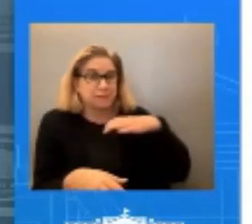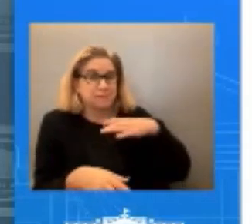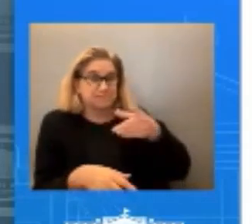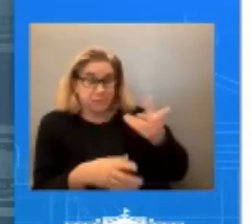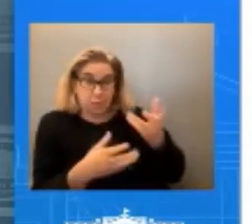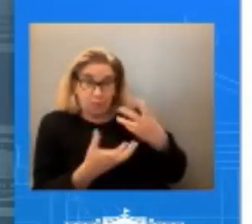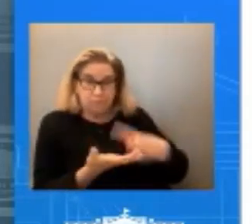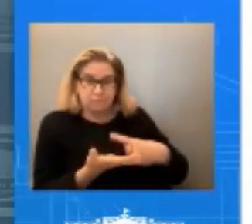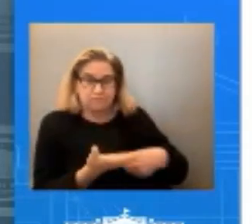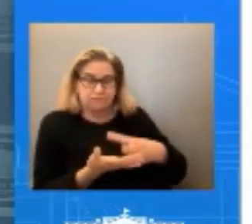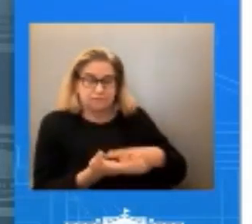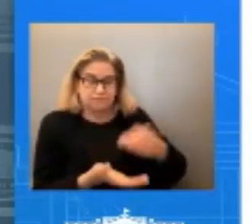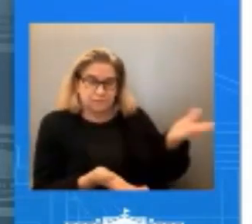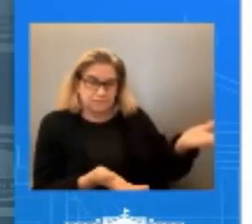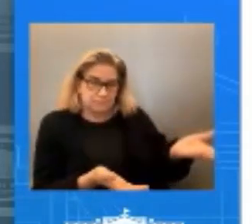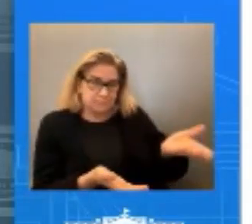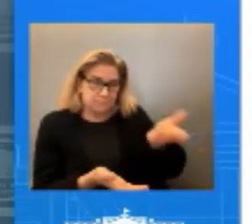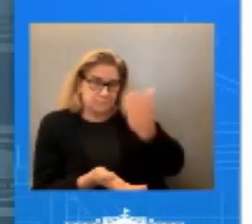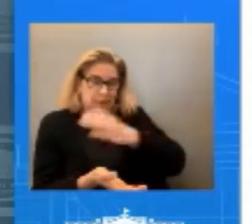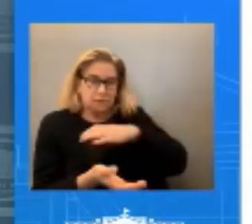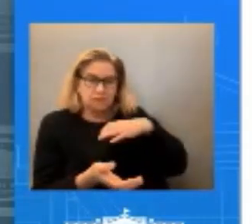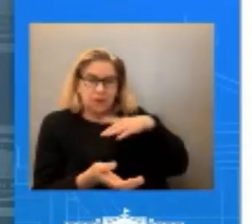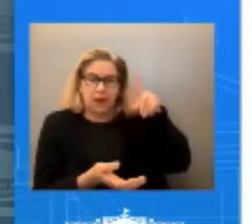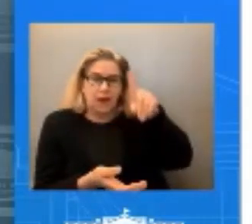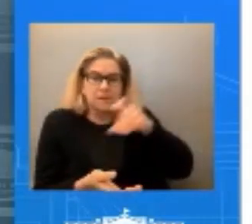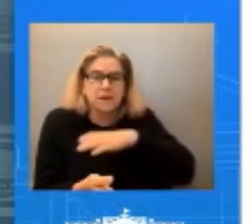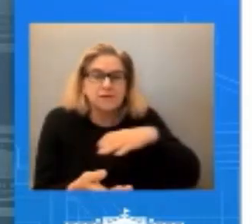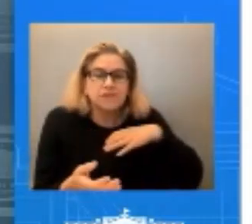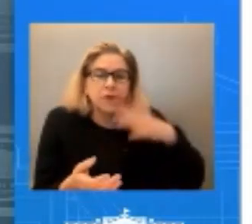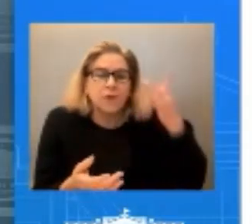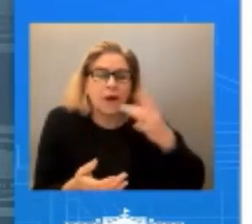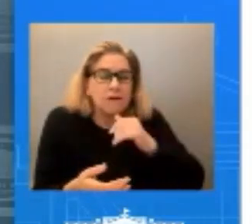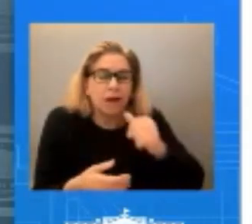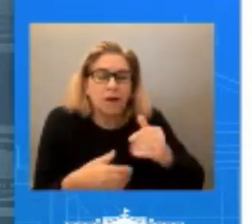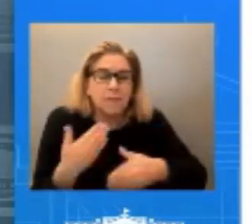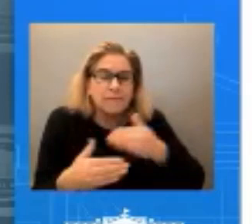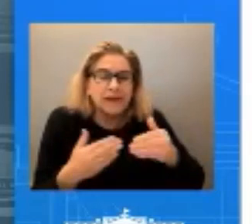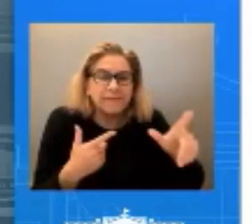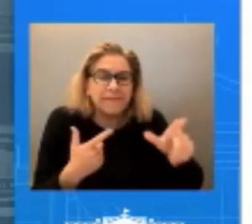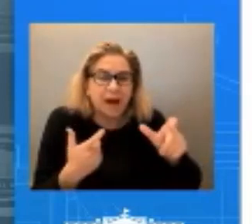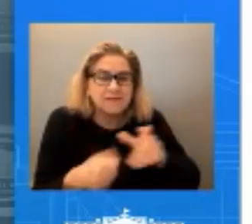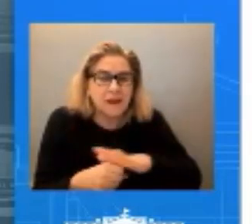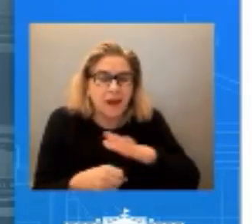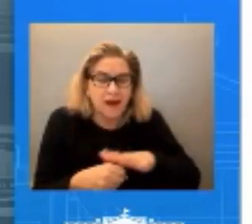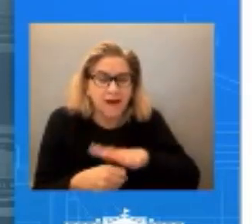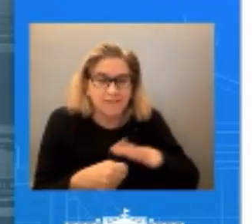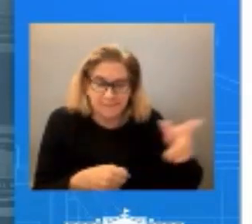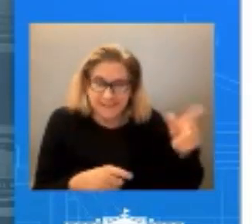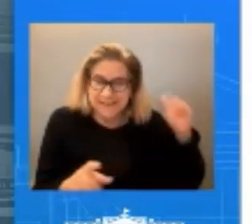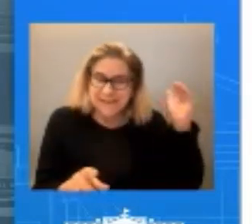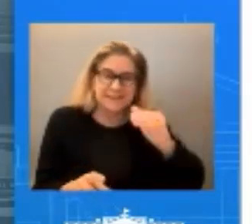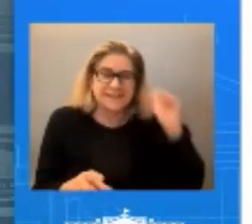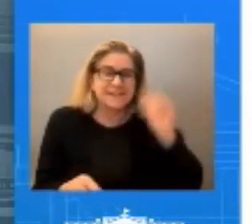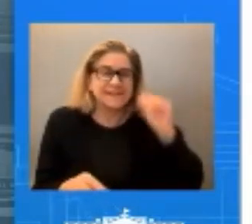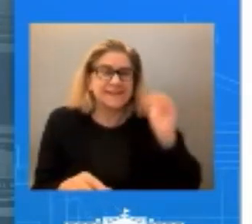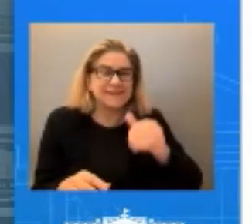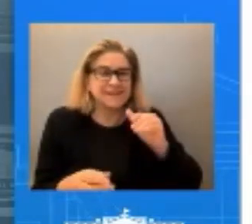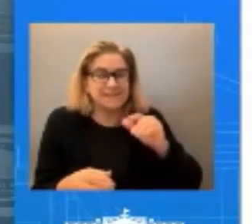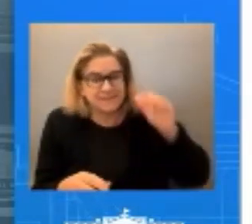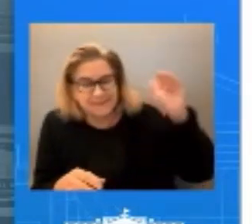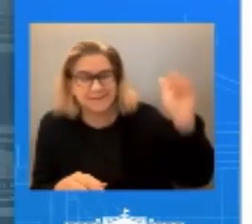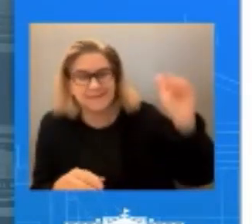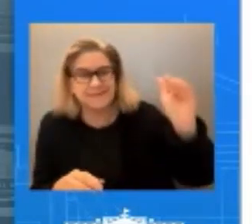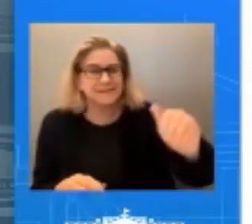members and ask them that very question. Lay it out just the way that you laid it out to me. I think it's an important question for them to answer. But also, we saw last night